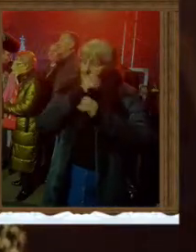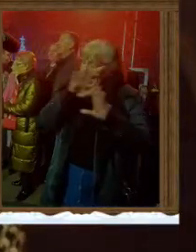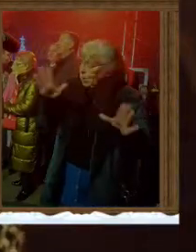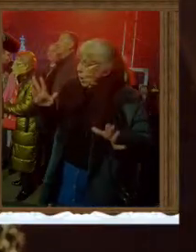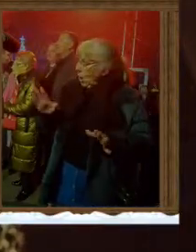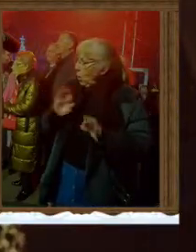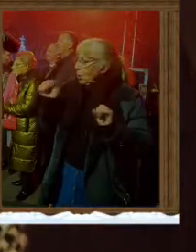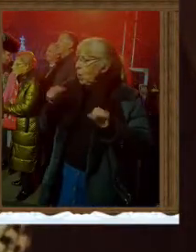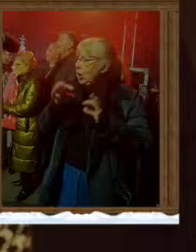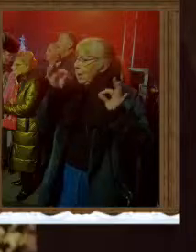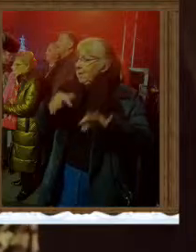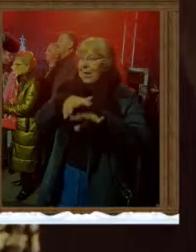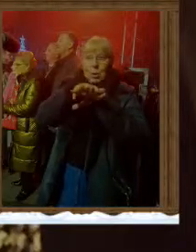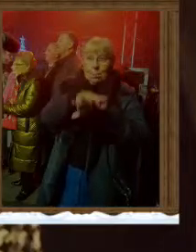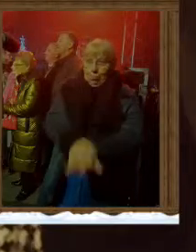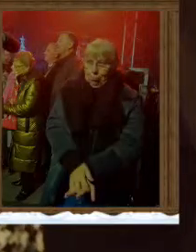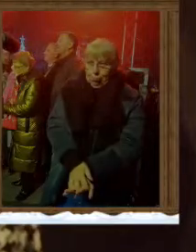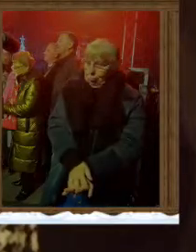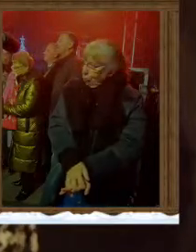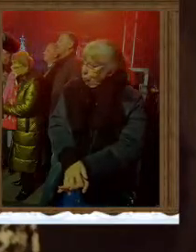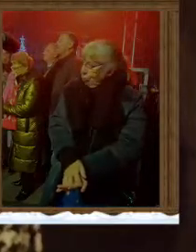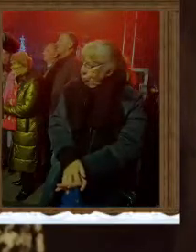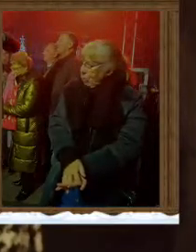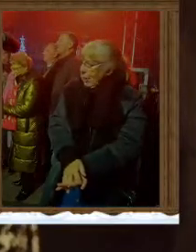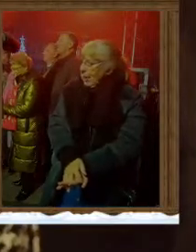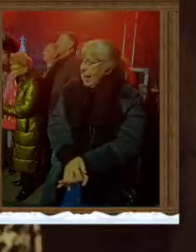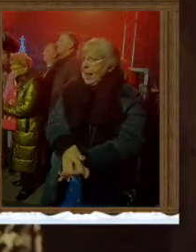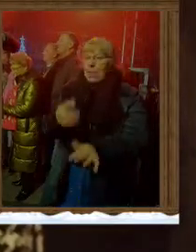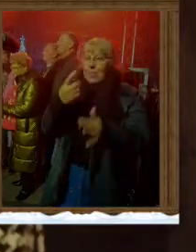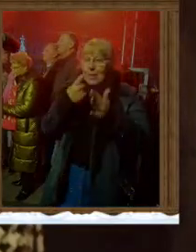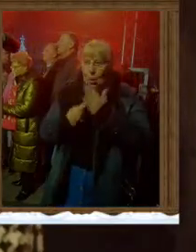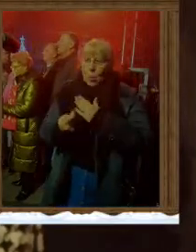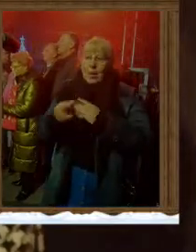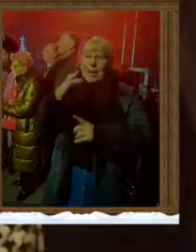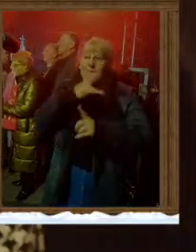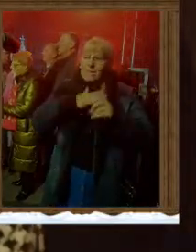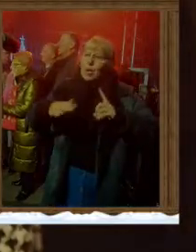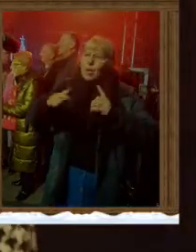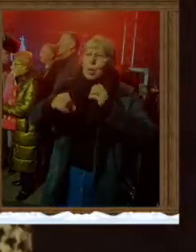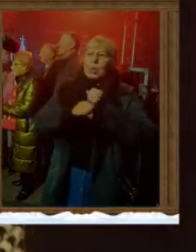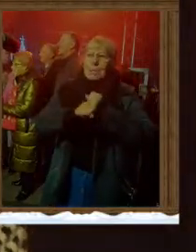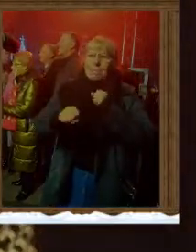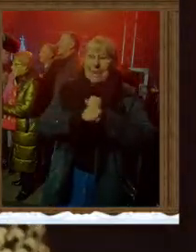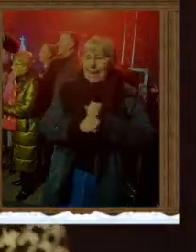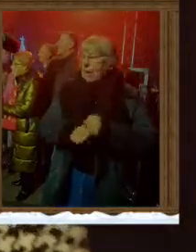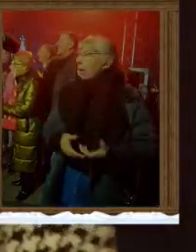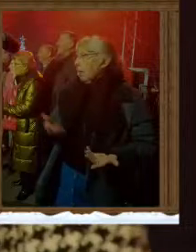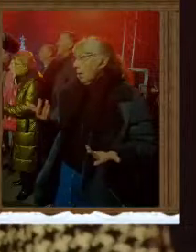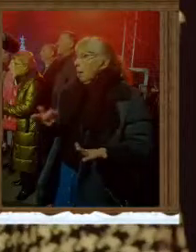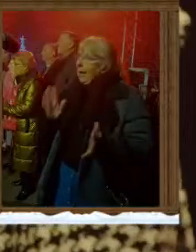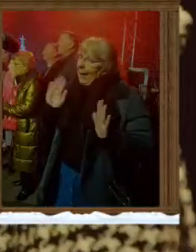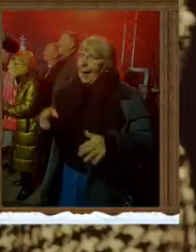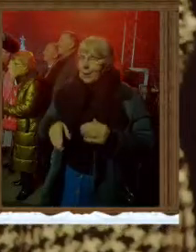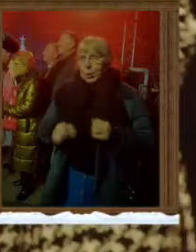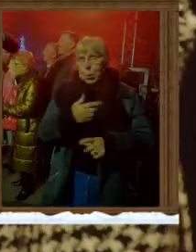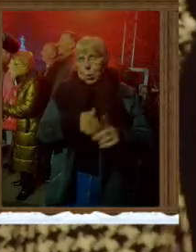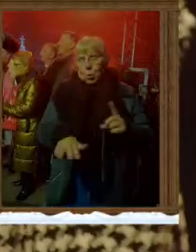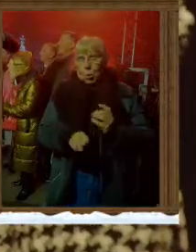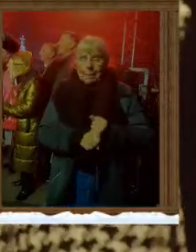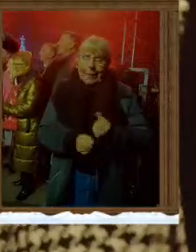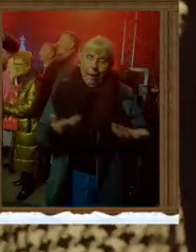the official light switch on. This is just the cheer for the social media. The man has to get his socials in. Okay, here we go. Are you